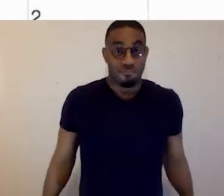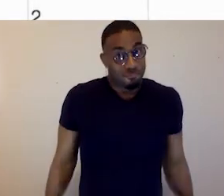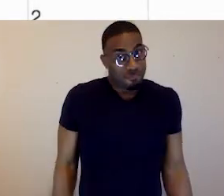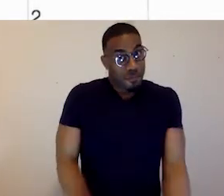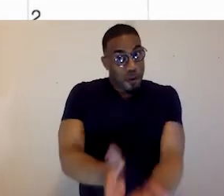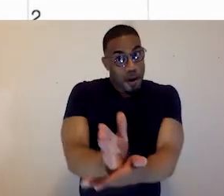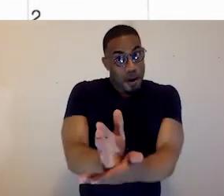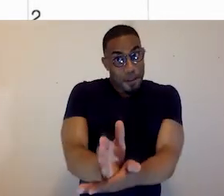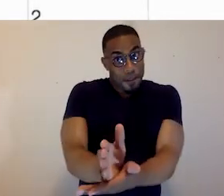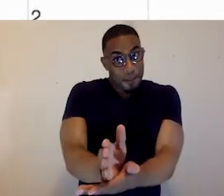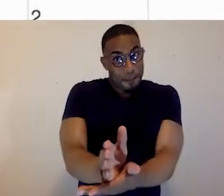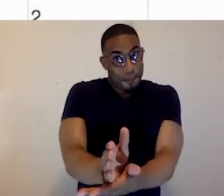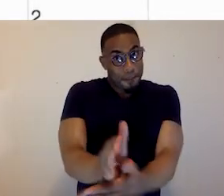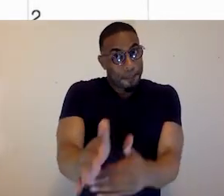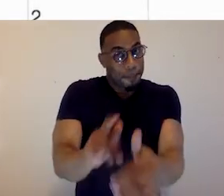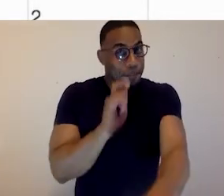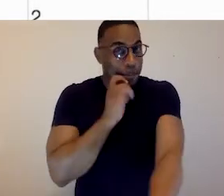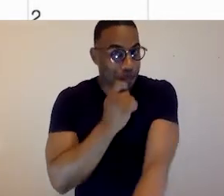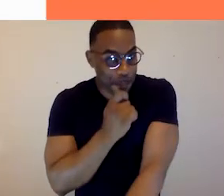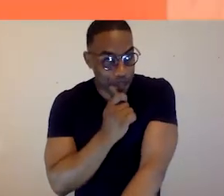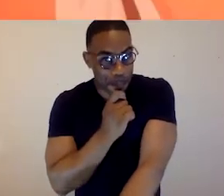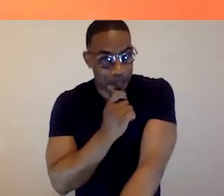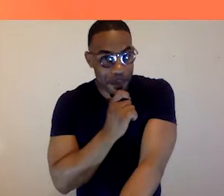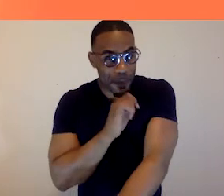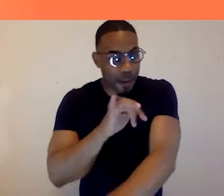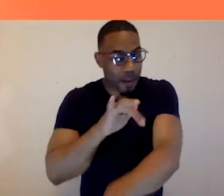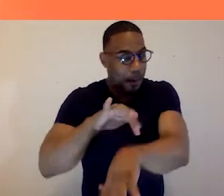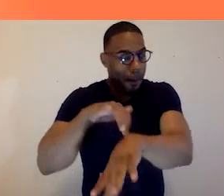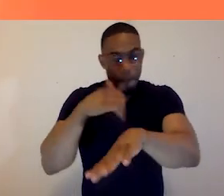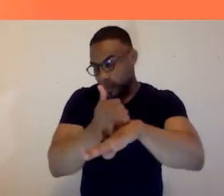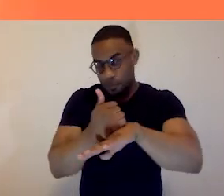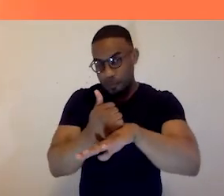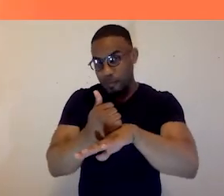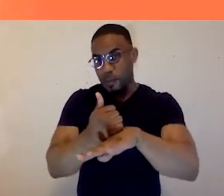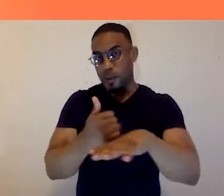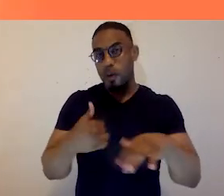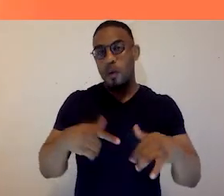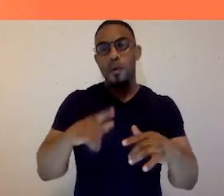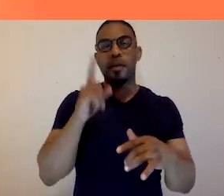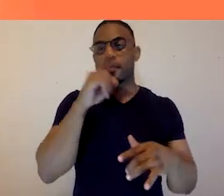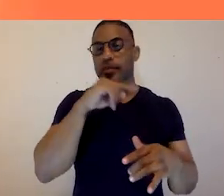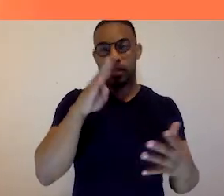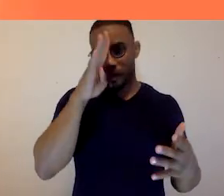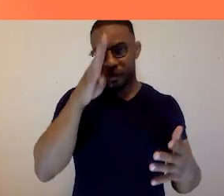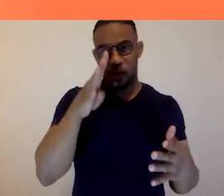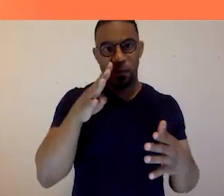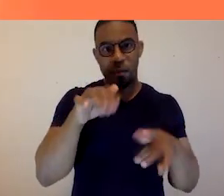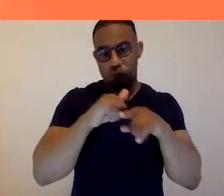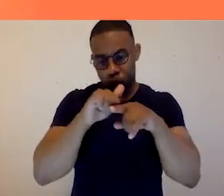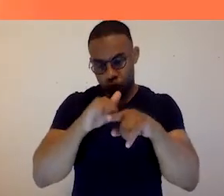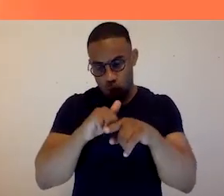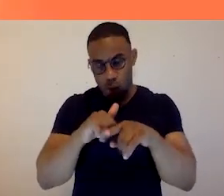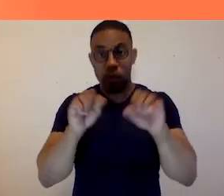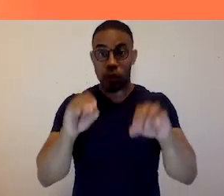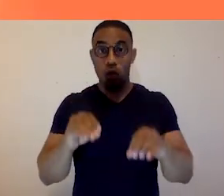right. Cool. So we got it all set up. We've simulated the training.